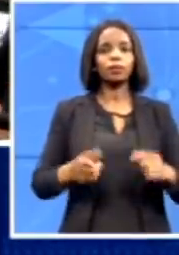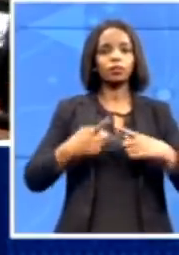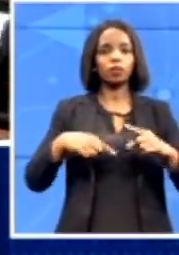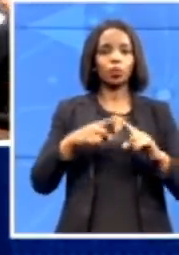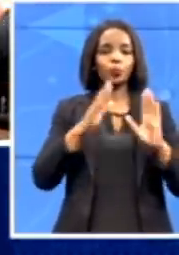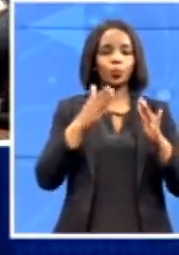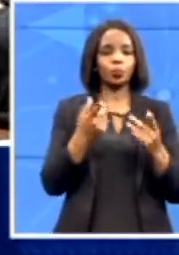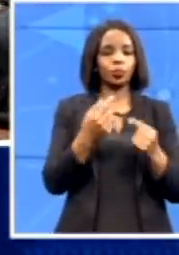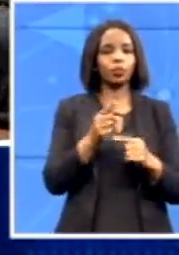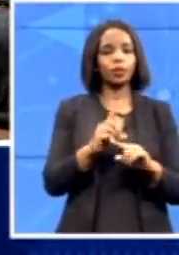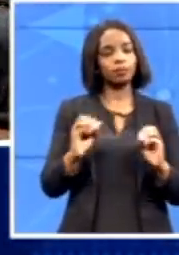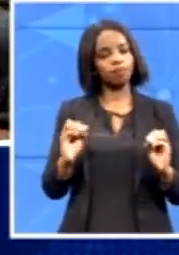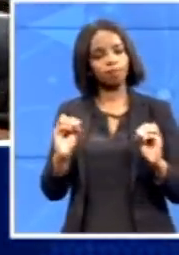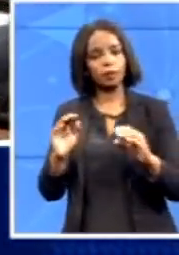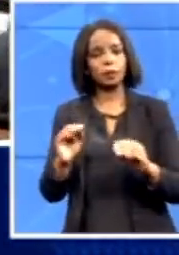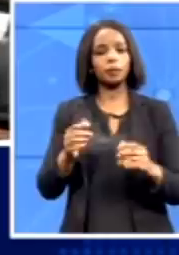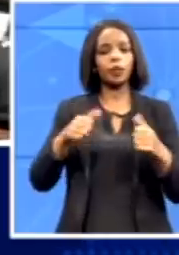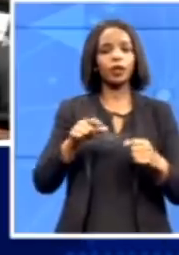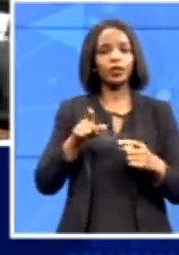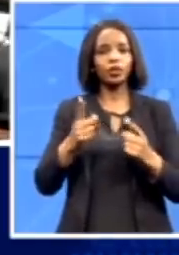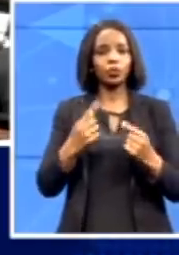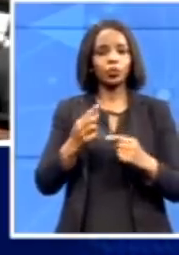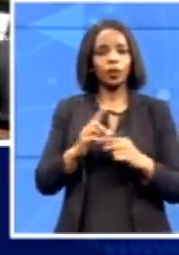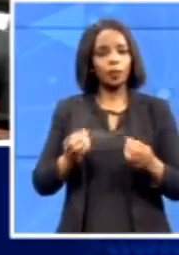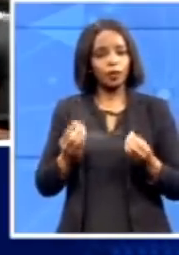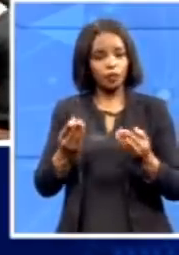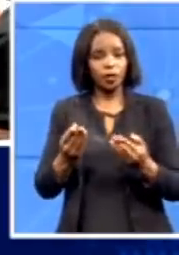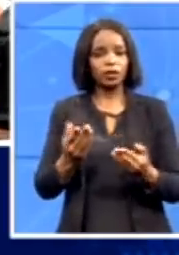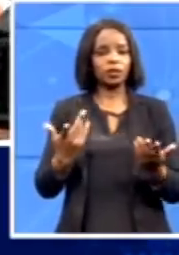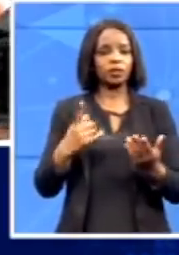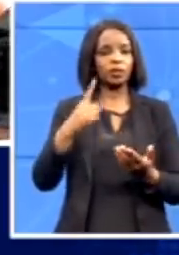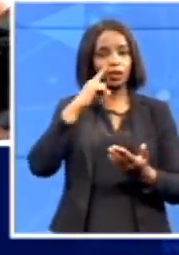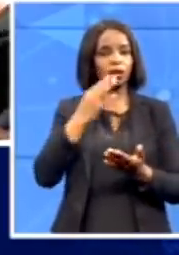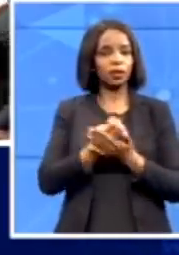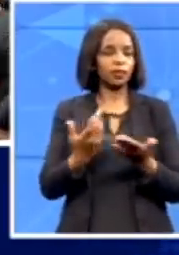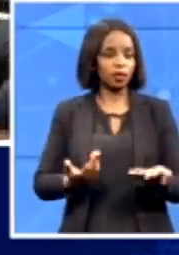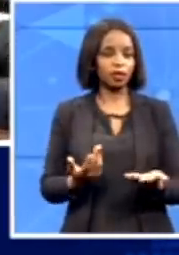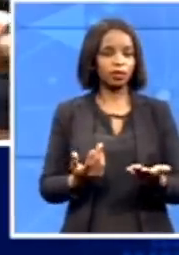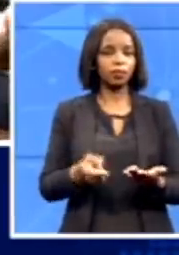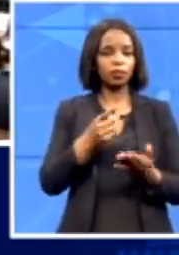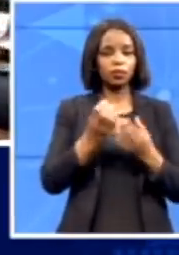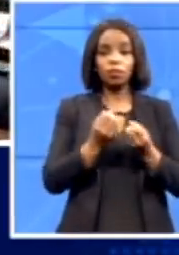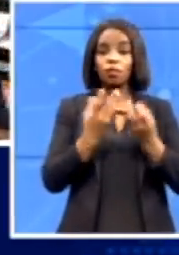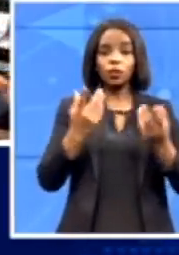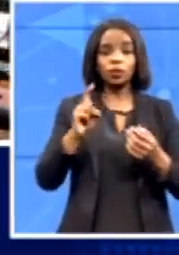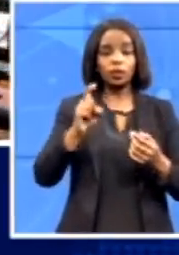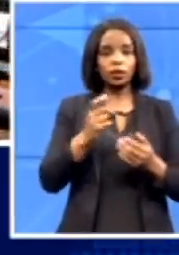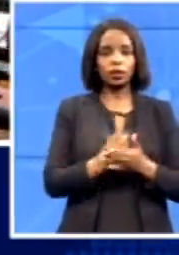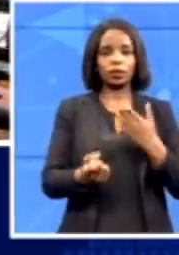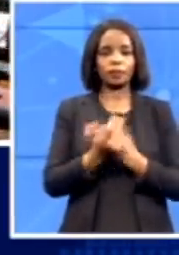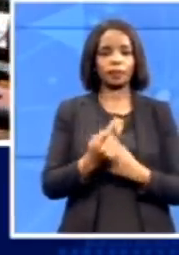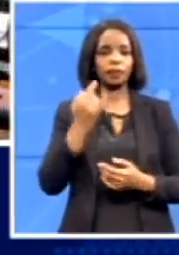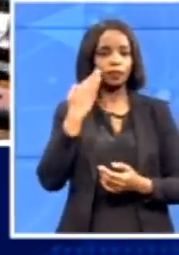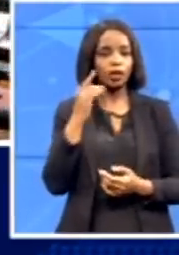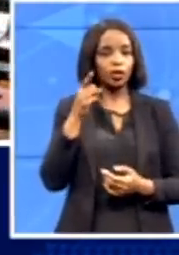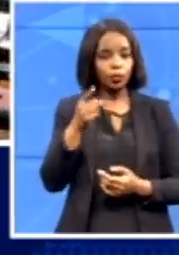voce evidence, or the safest option and the most expeditious one is when you have a written affidavit. In this